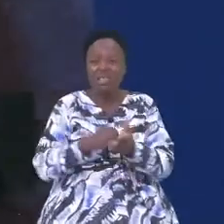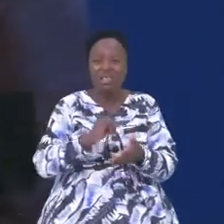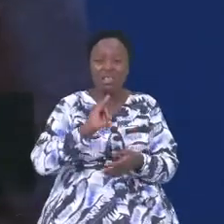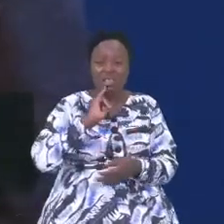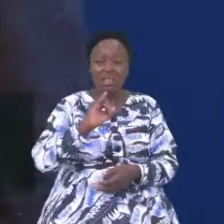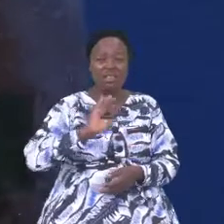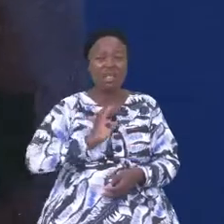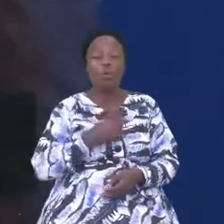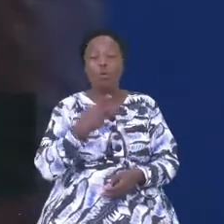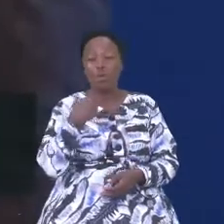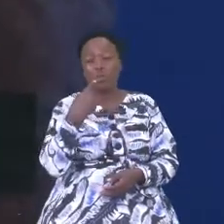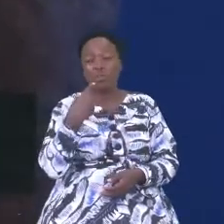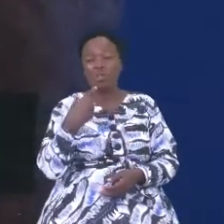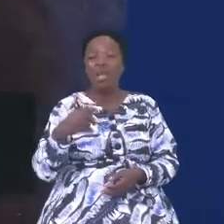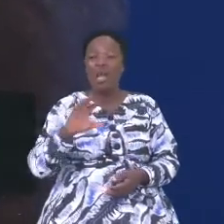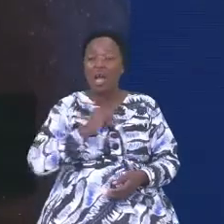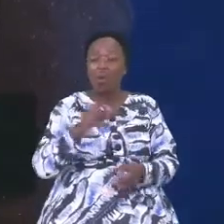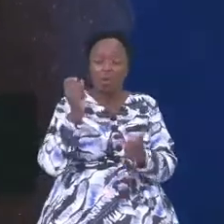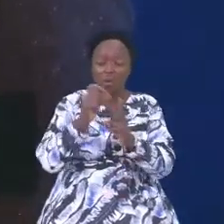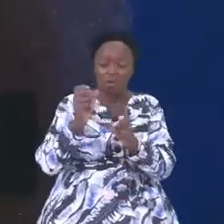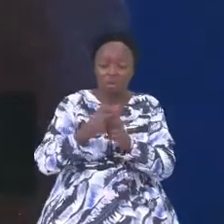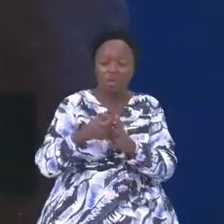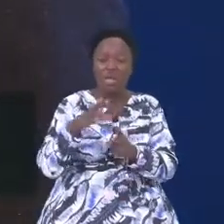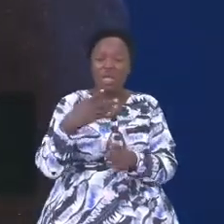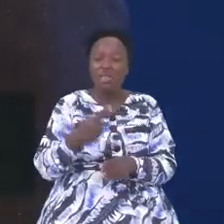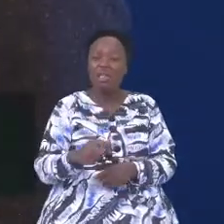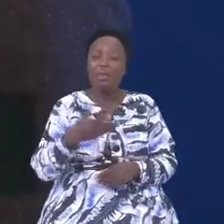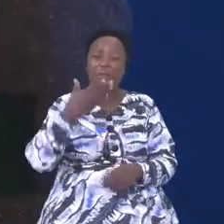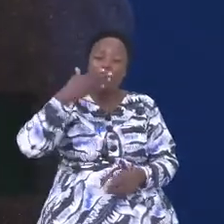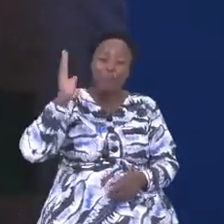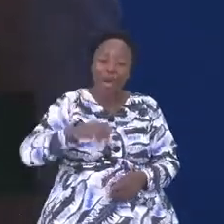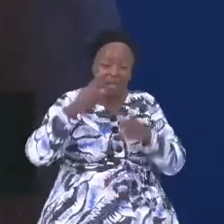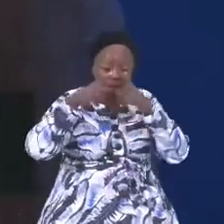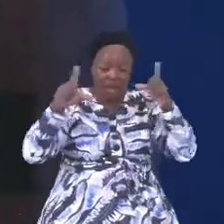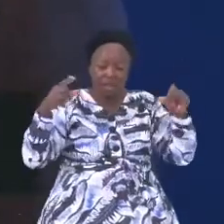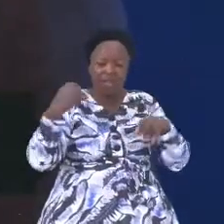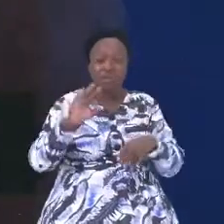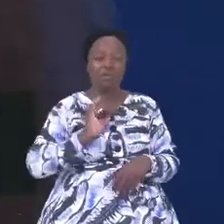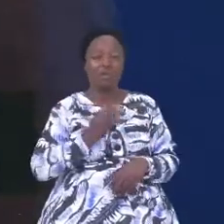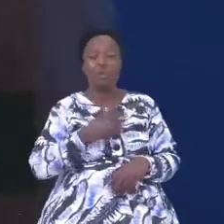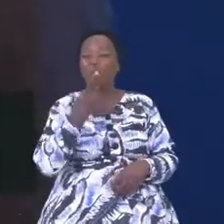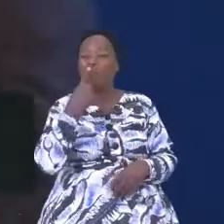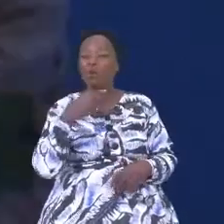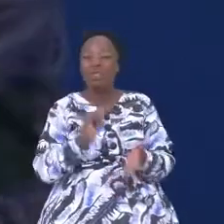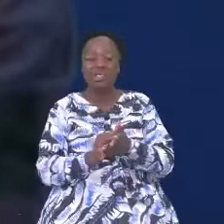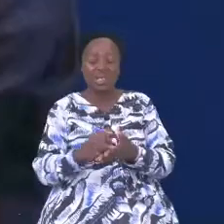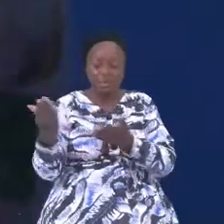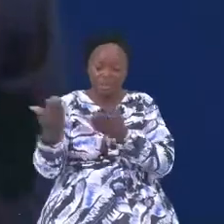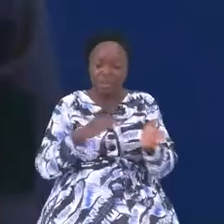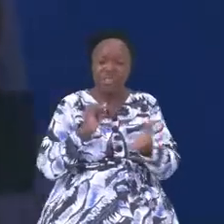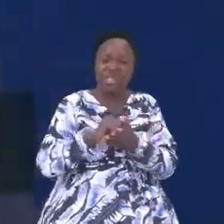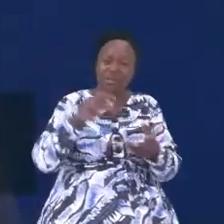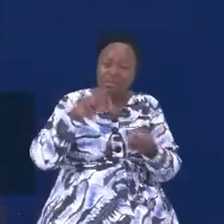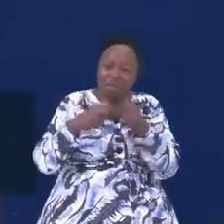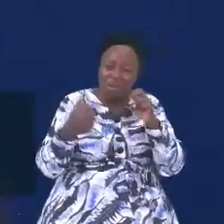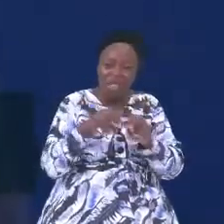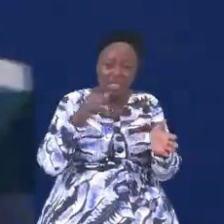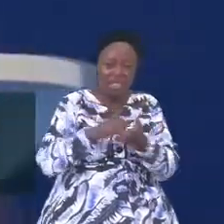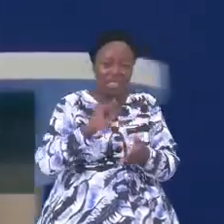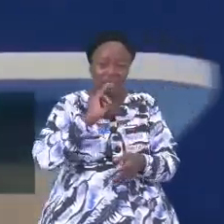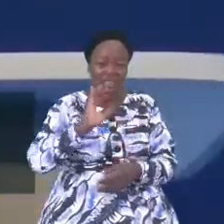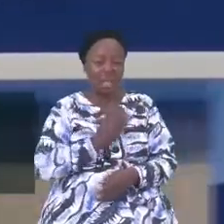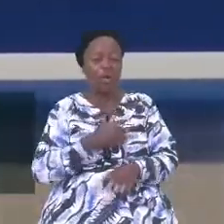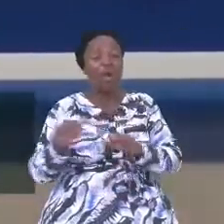speech, the bad language of our mouth, that causes the problem. It's our